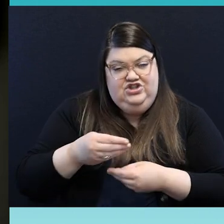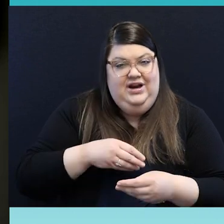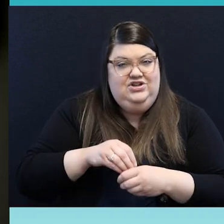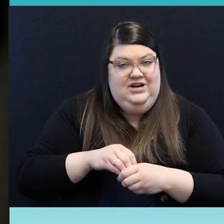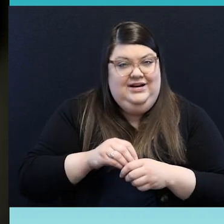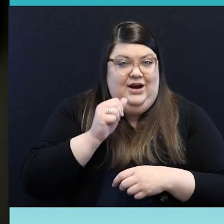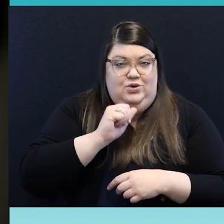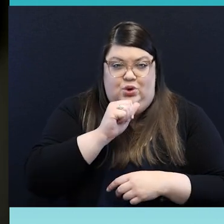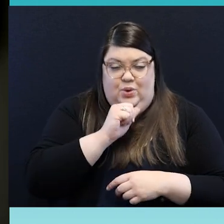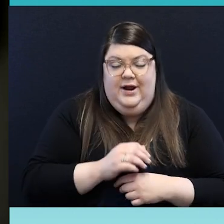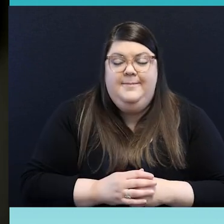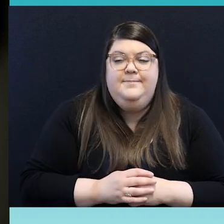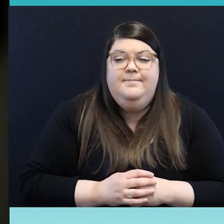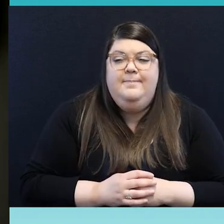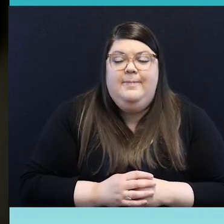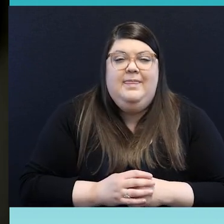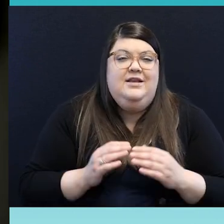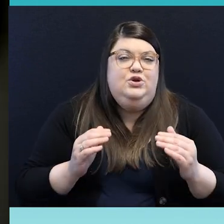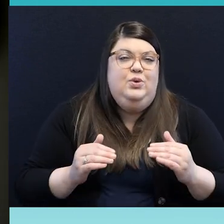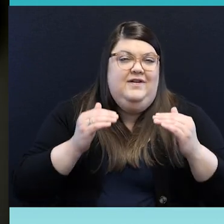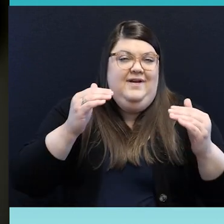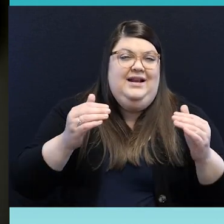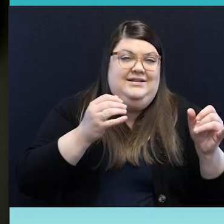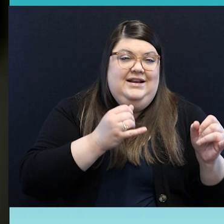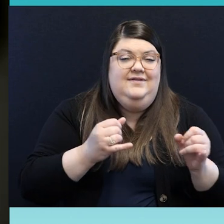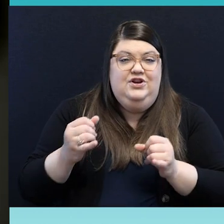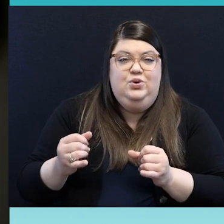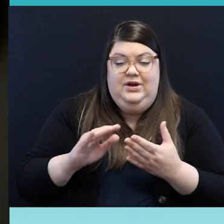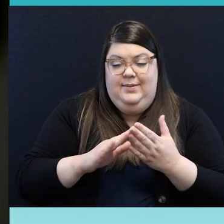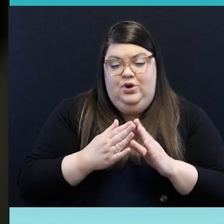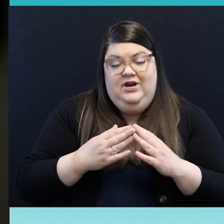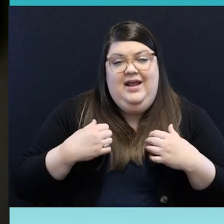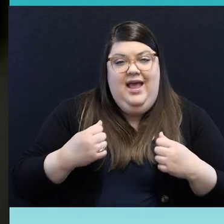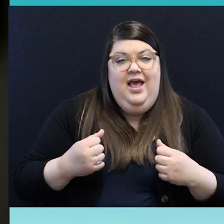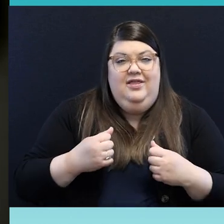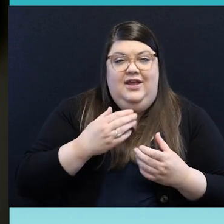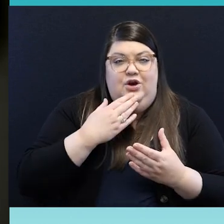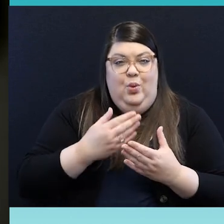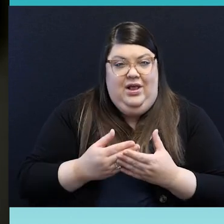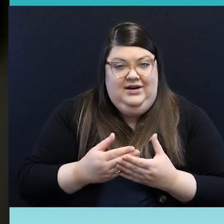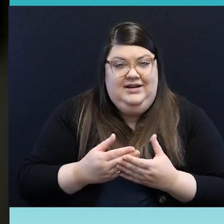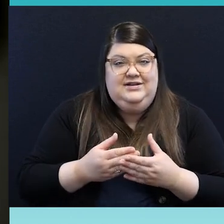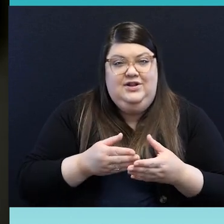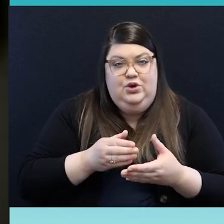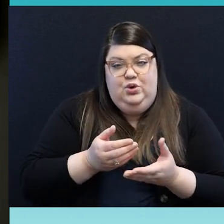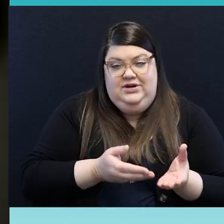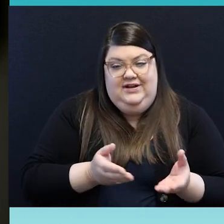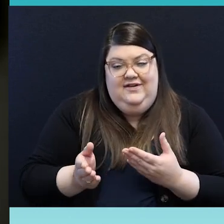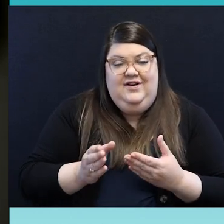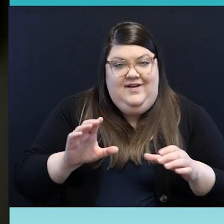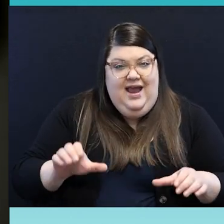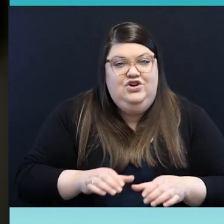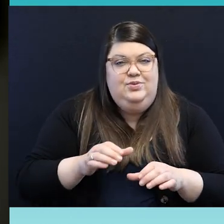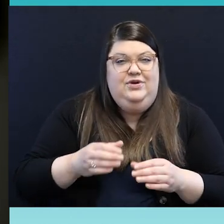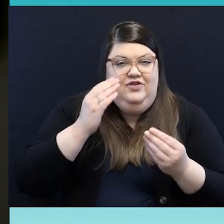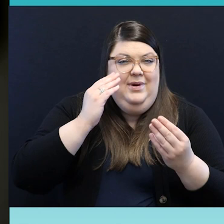Arizona is to advance individual and community health and wellness through the delivery of actionable information